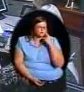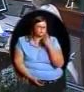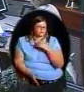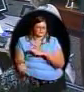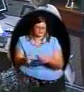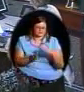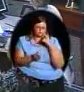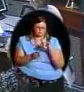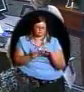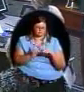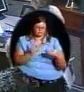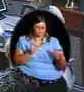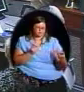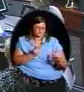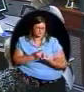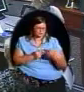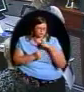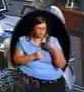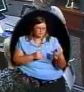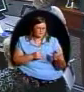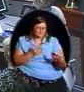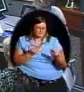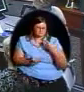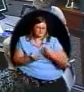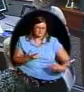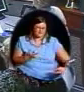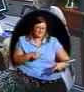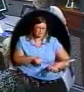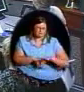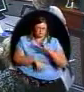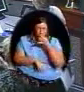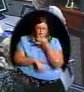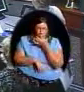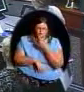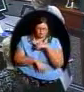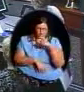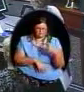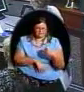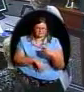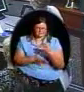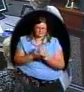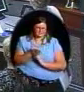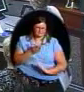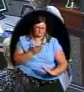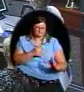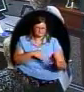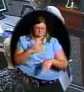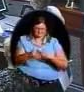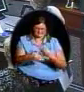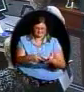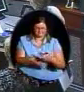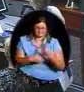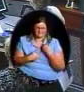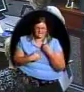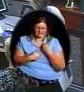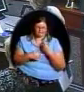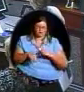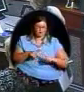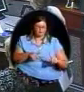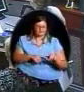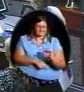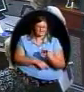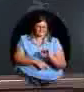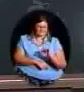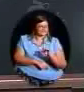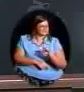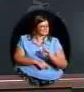for the district site council because that may be coming up too soon in terms of some of the intermediate steps that they have. But our site